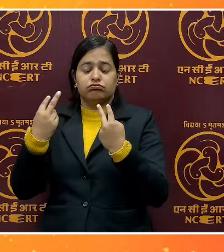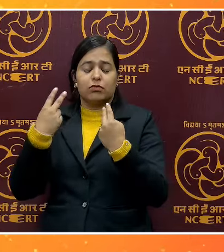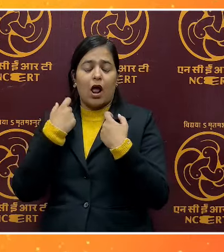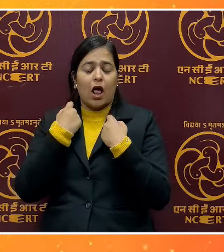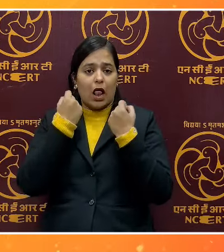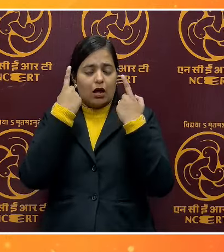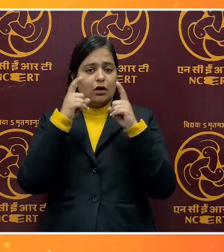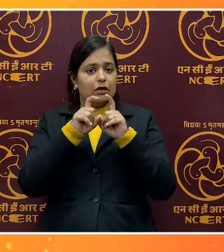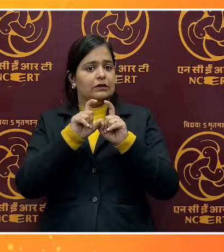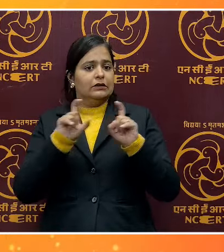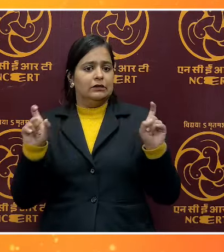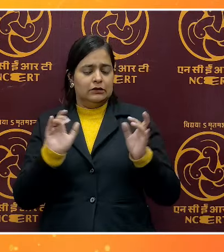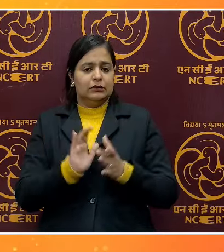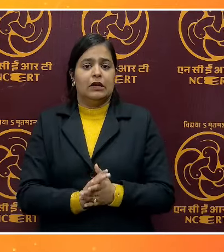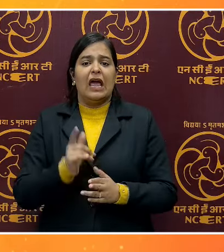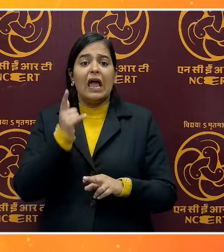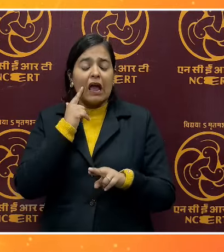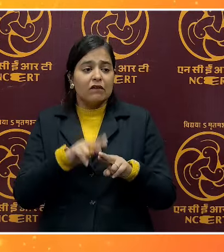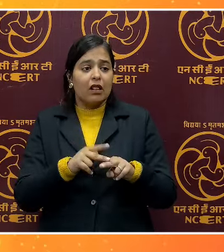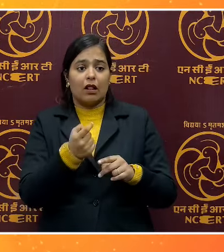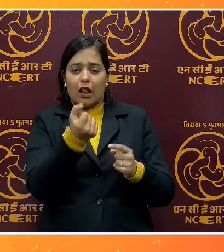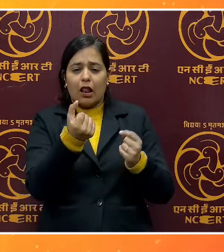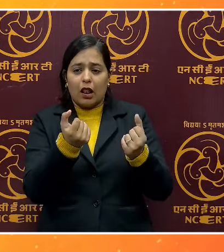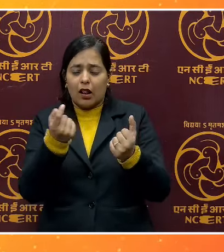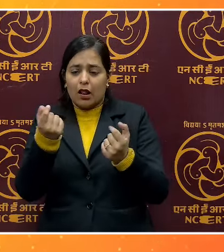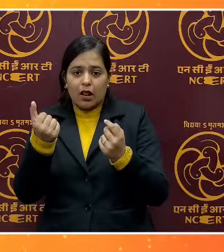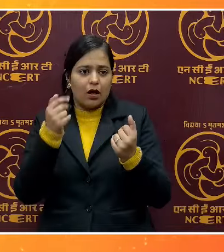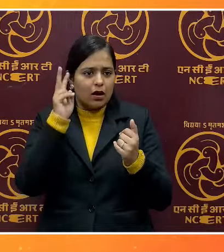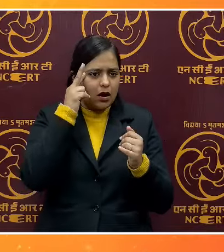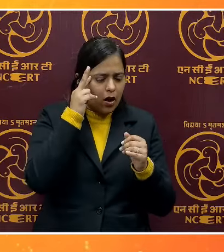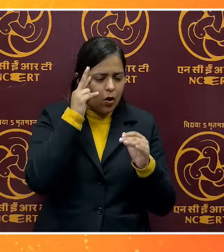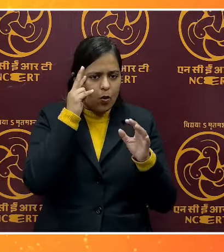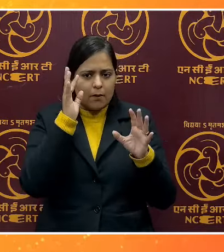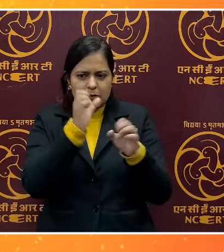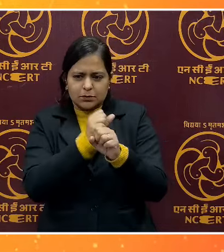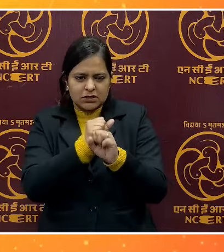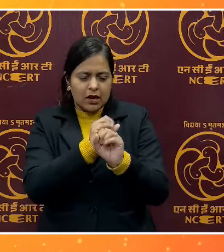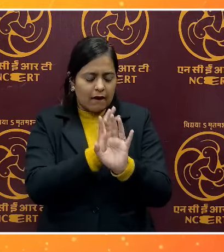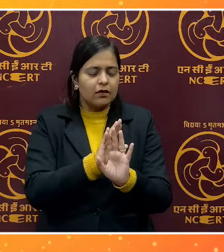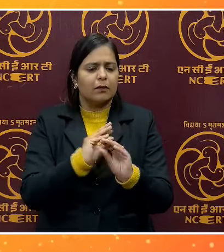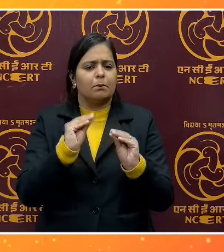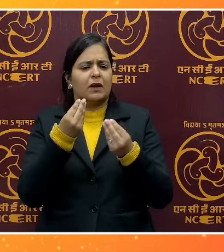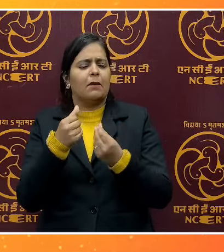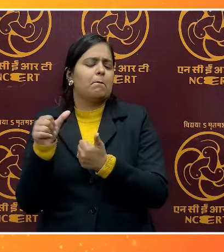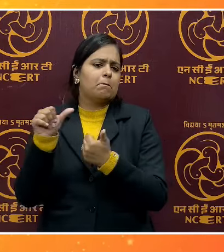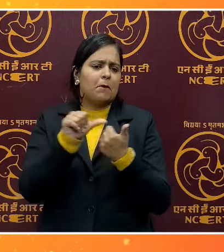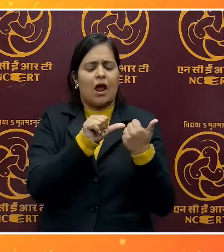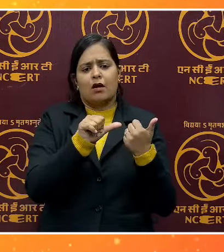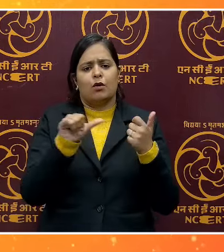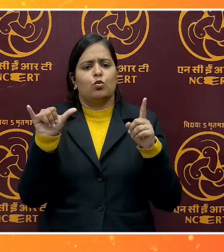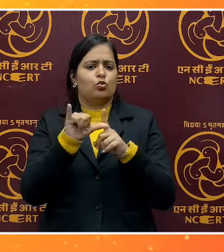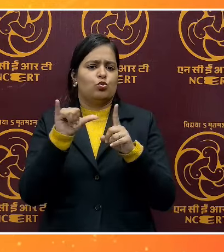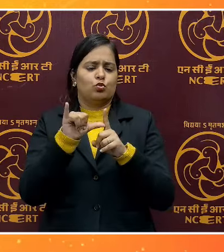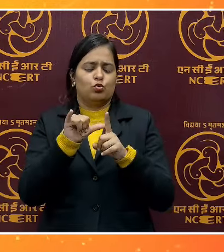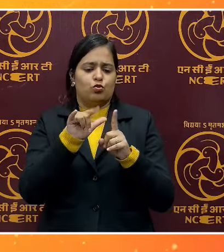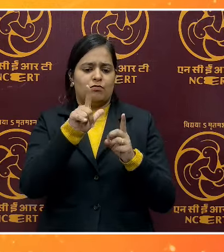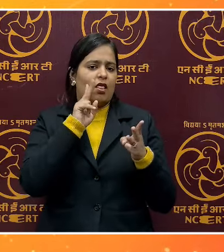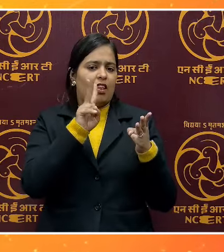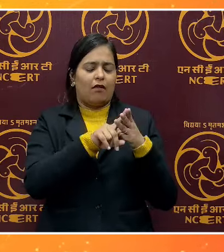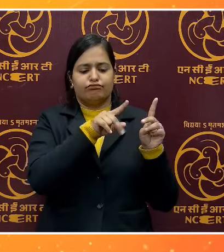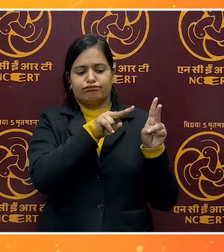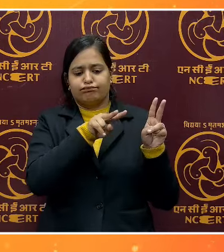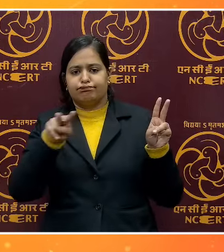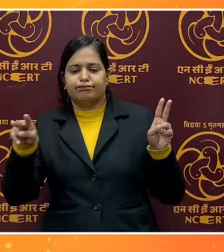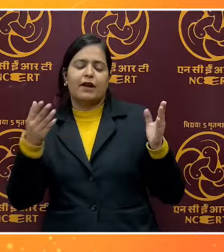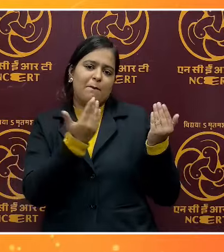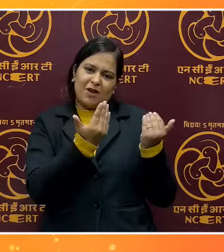everything, and if in case they have missed watching this program, they can always watch it again on NCERT official, that is our YouTube channel. Thank